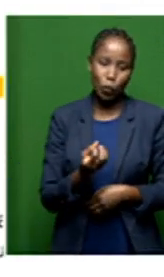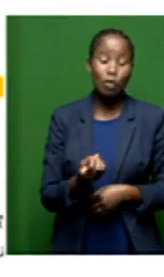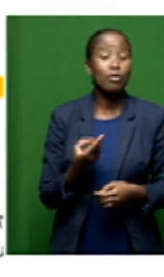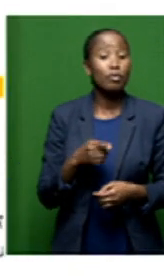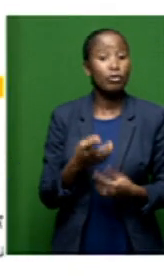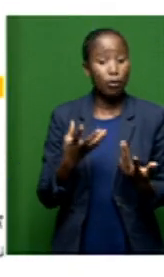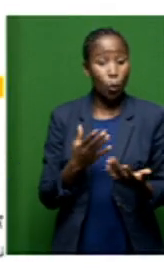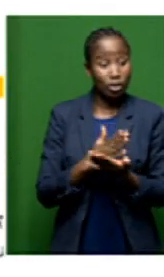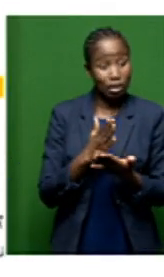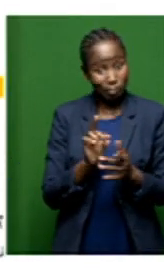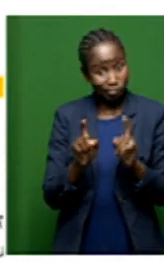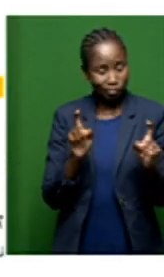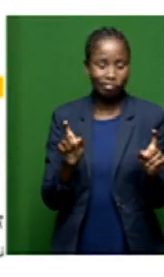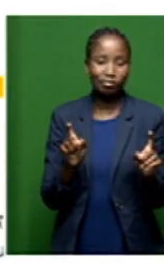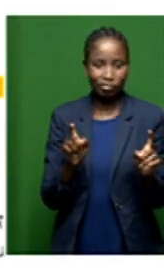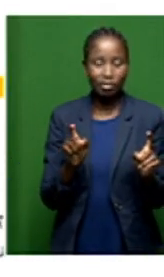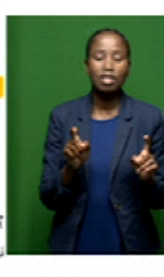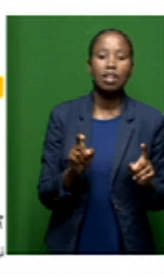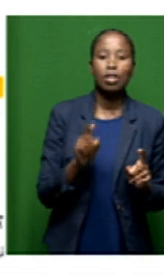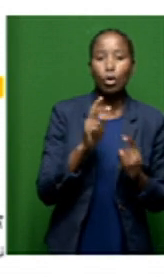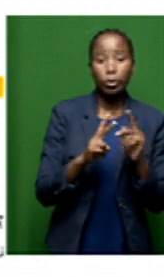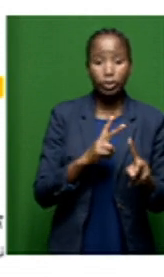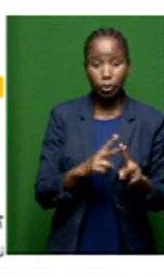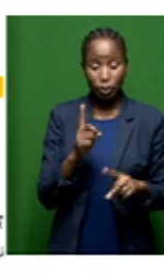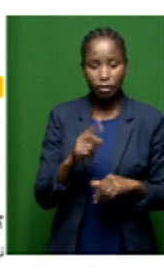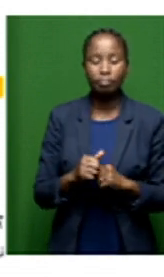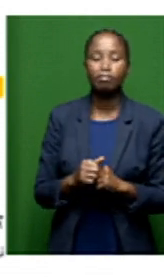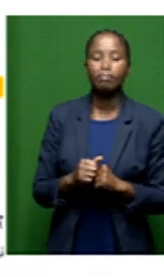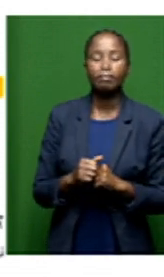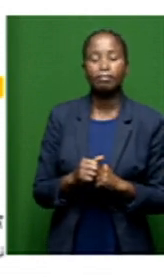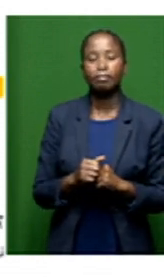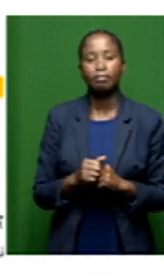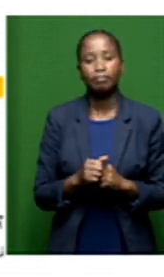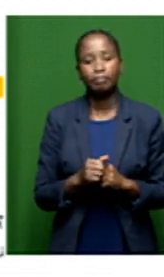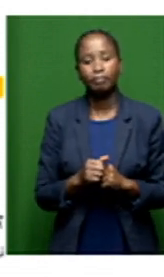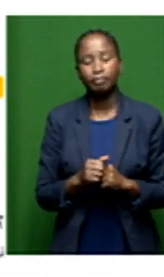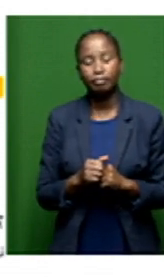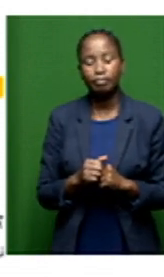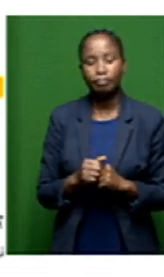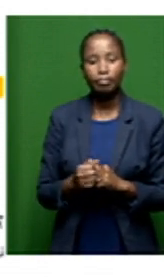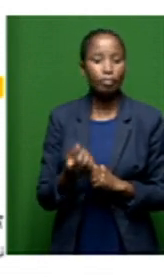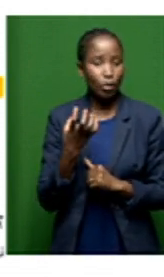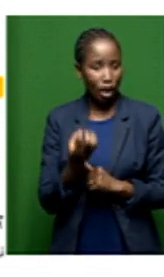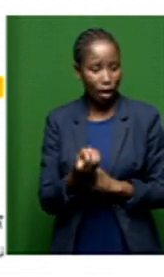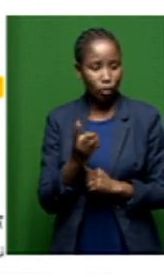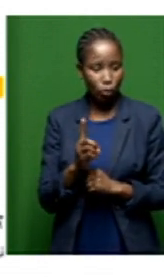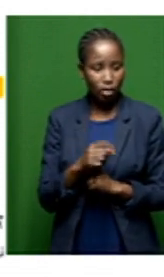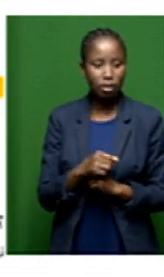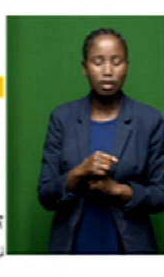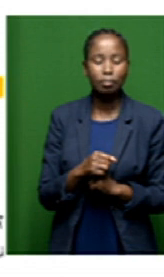back of some of these shifts. I think also in the context of the impacts that were probably priced